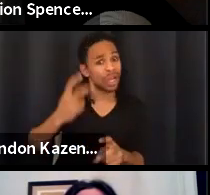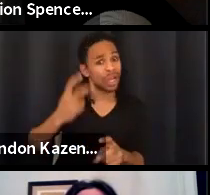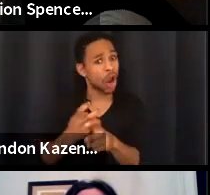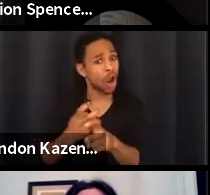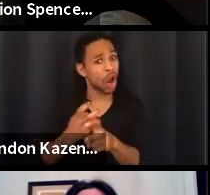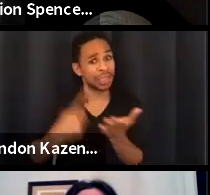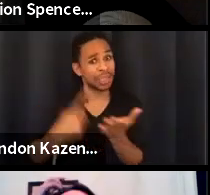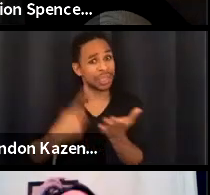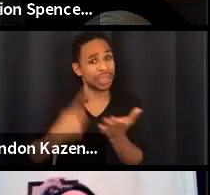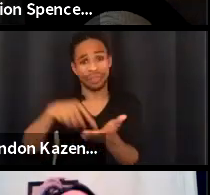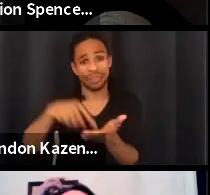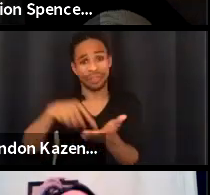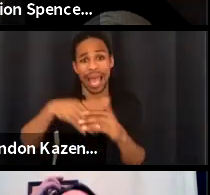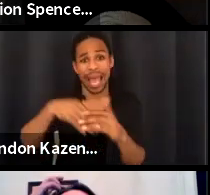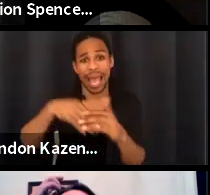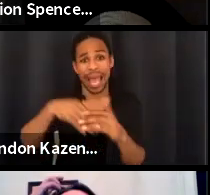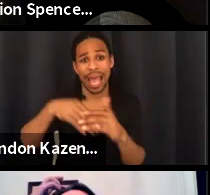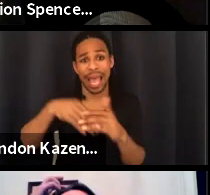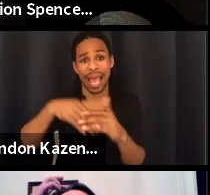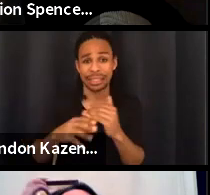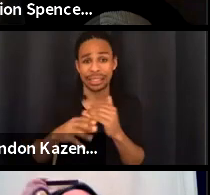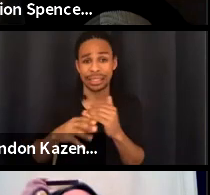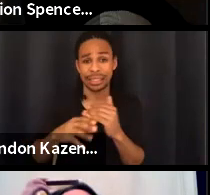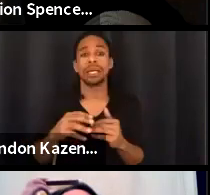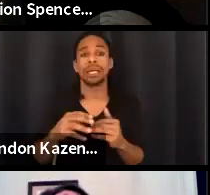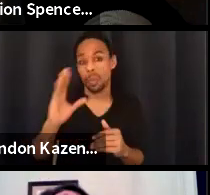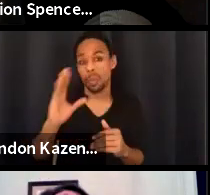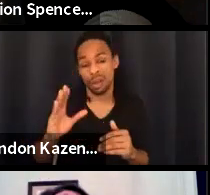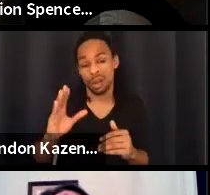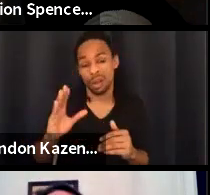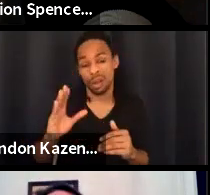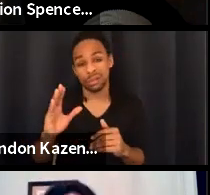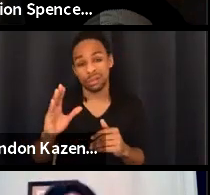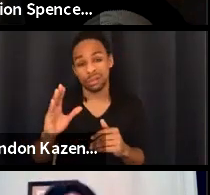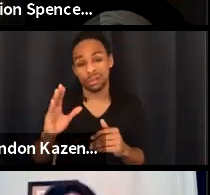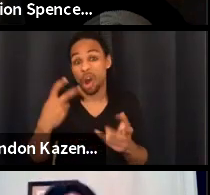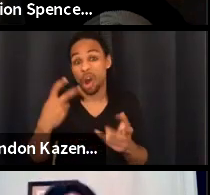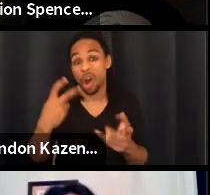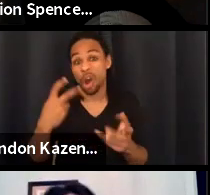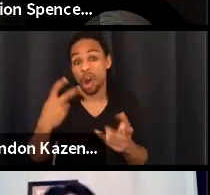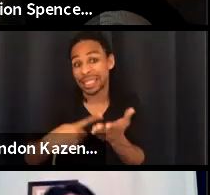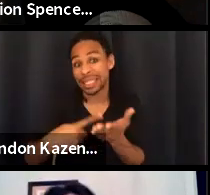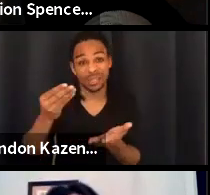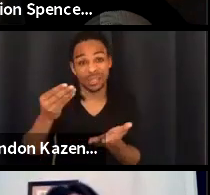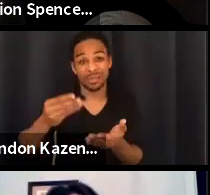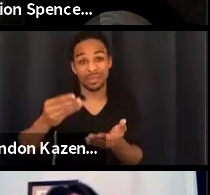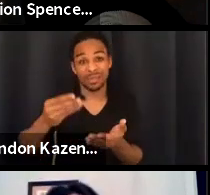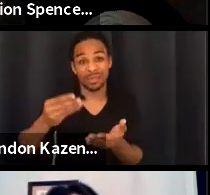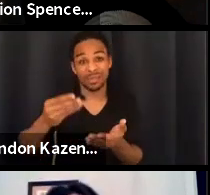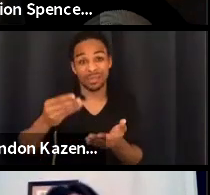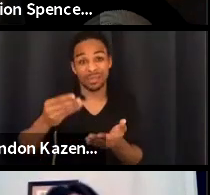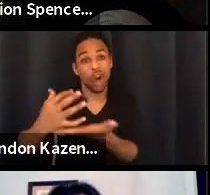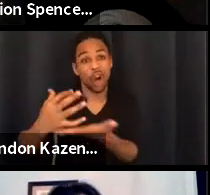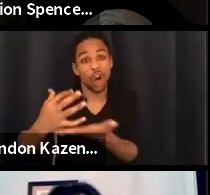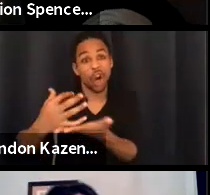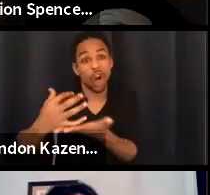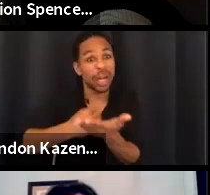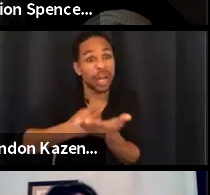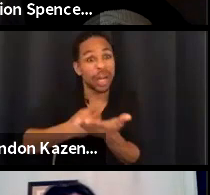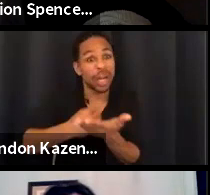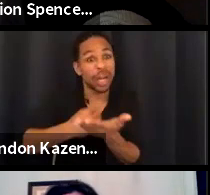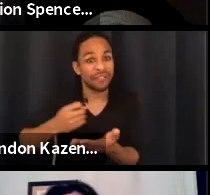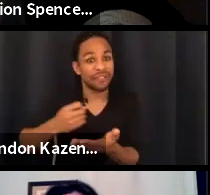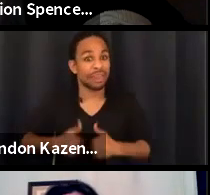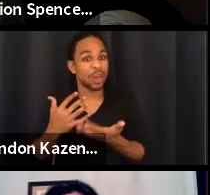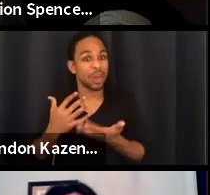people. How can we think of all artists in and out of institutions as part of one economy? What do we learn when we